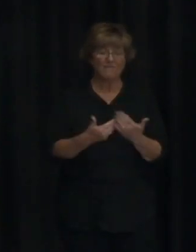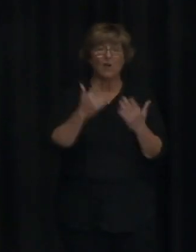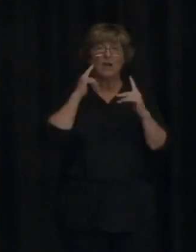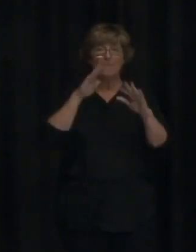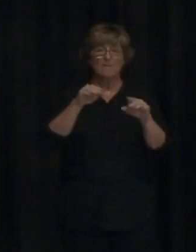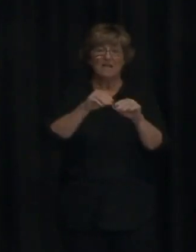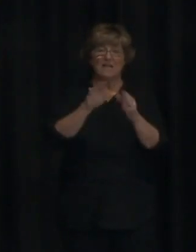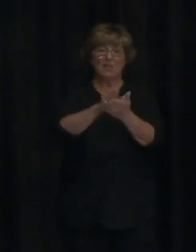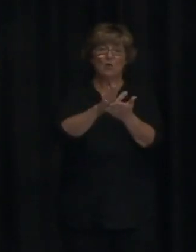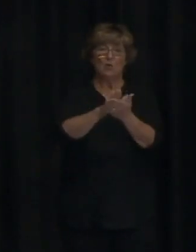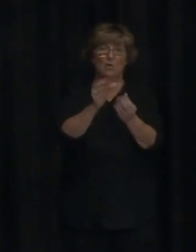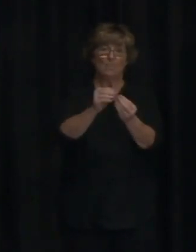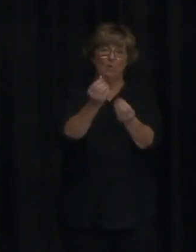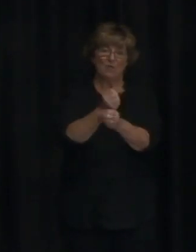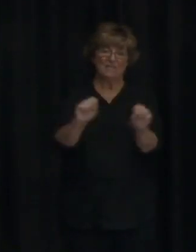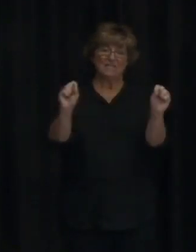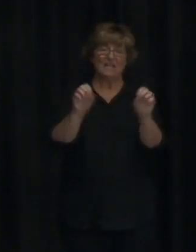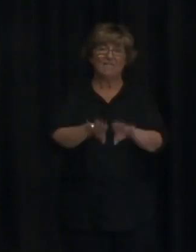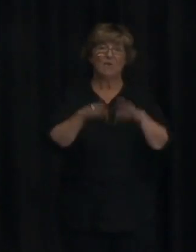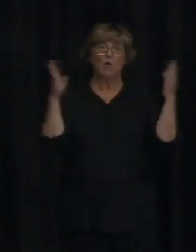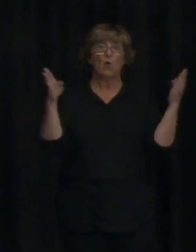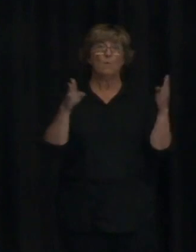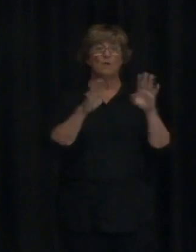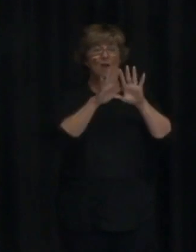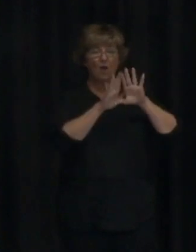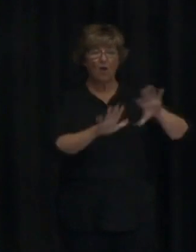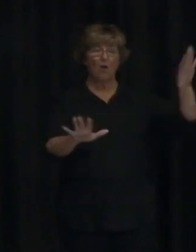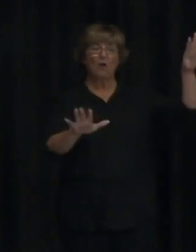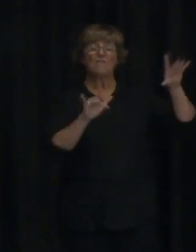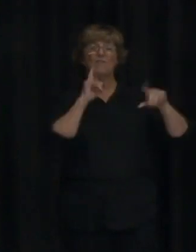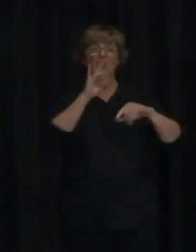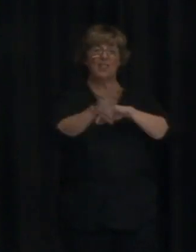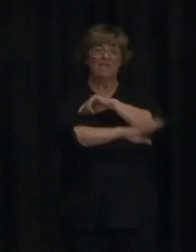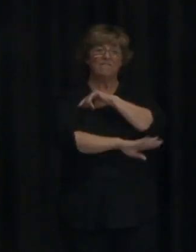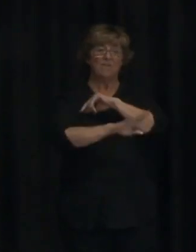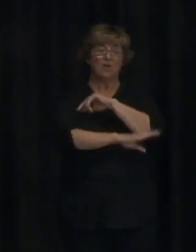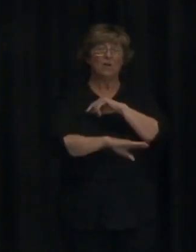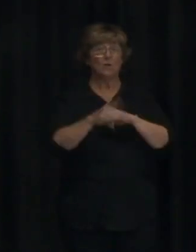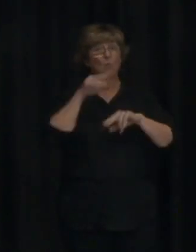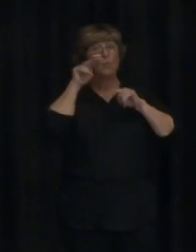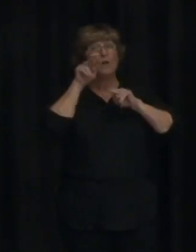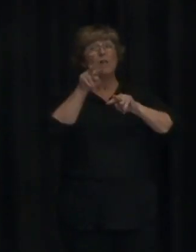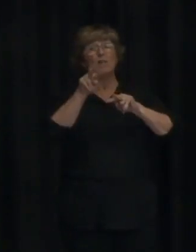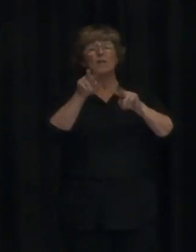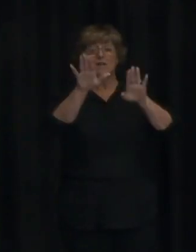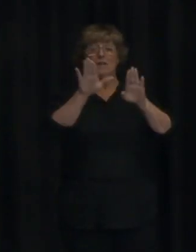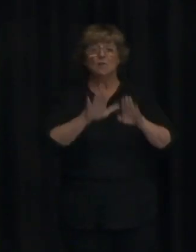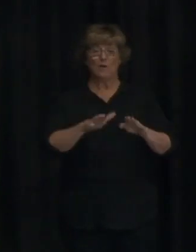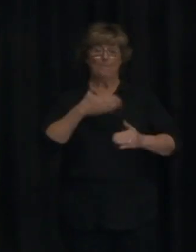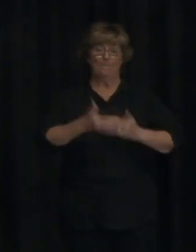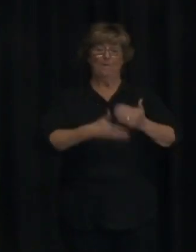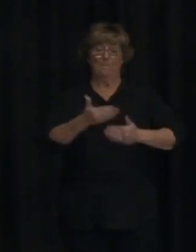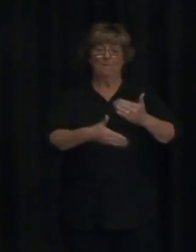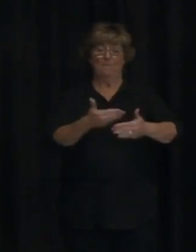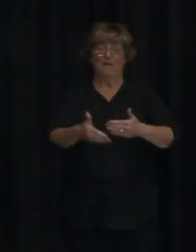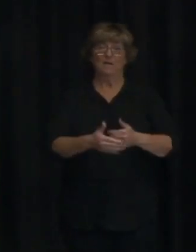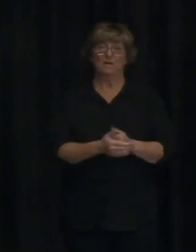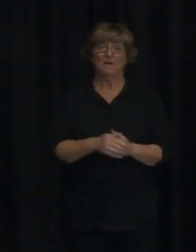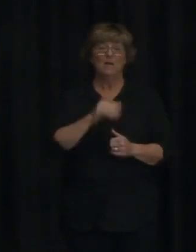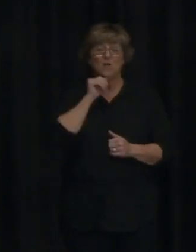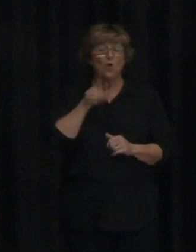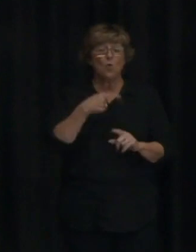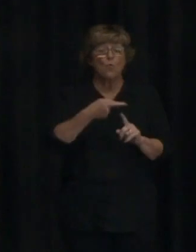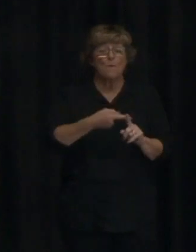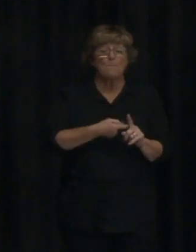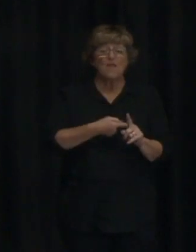schools will be safely reopened across the spectrum come this fall. And we certainly look forward to tremendous momentum over the course, not just the next